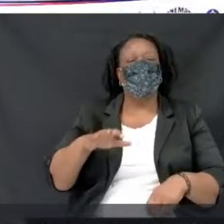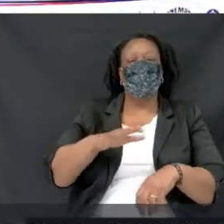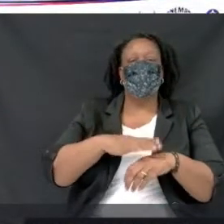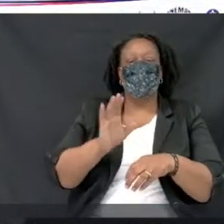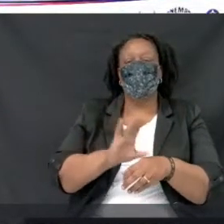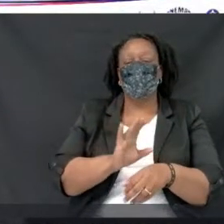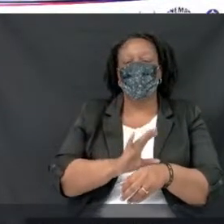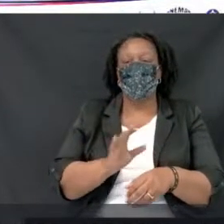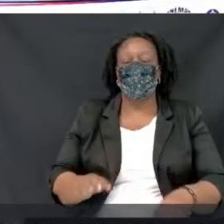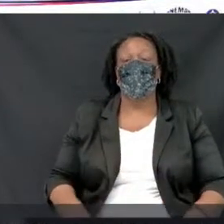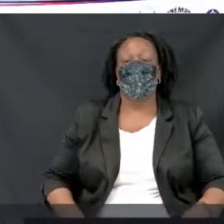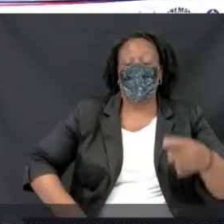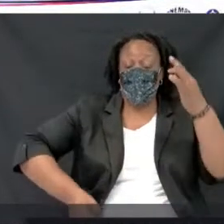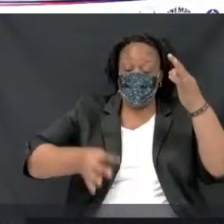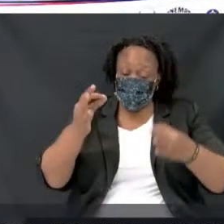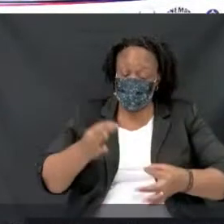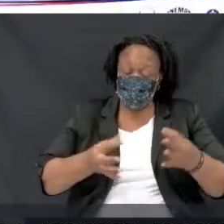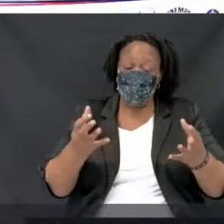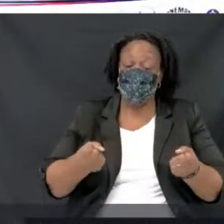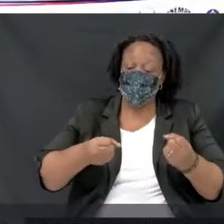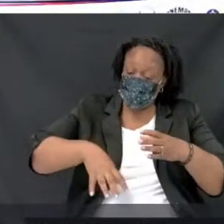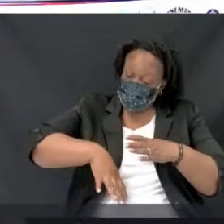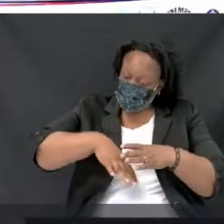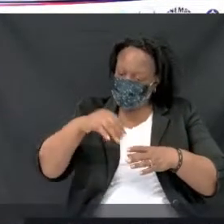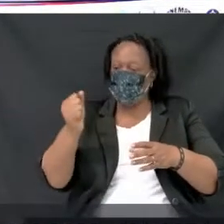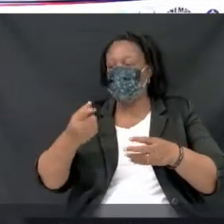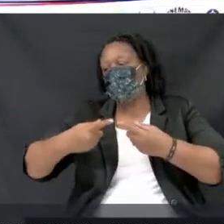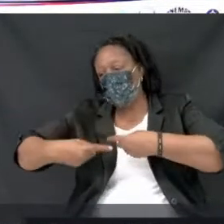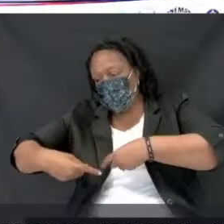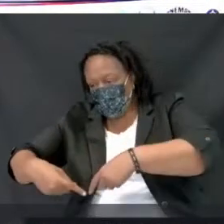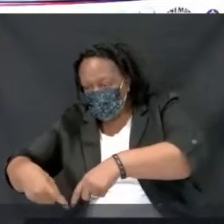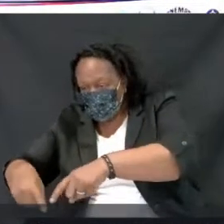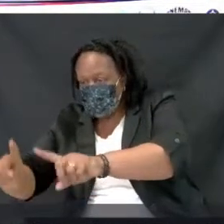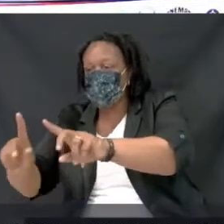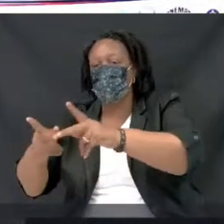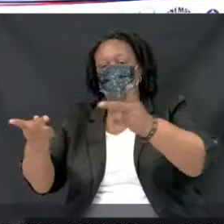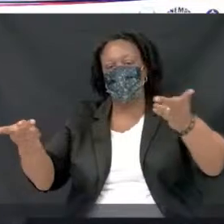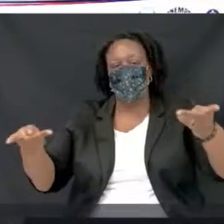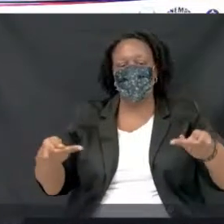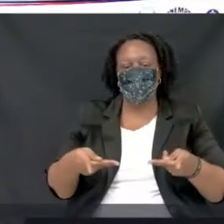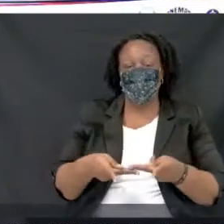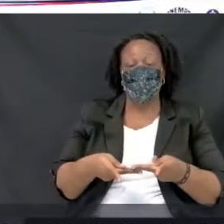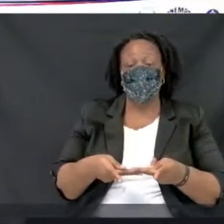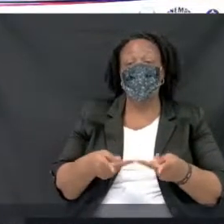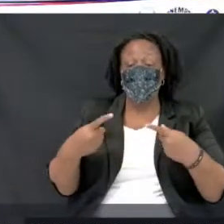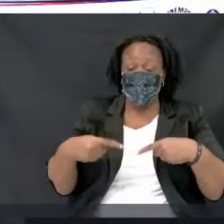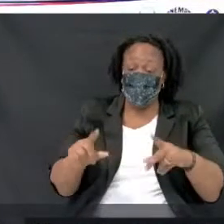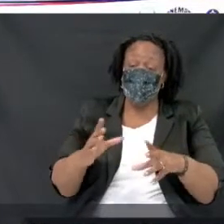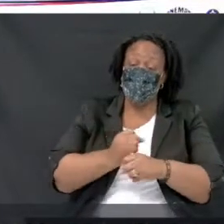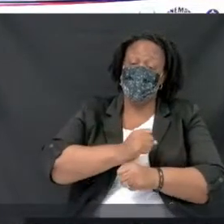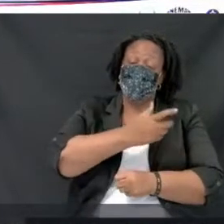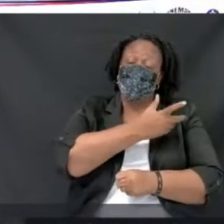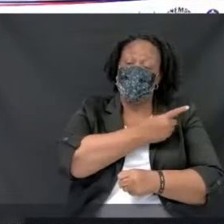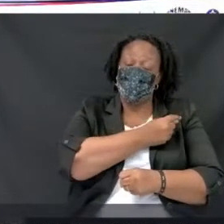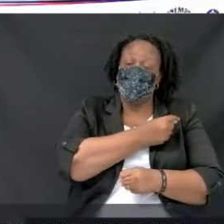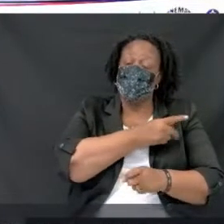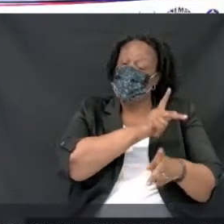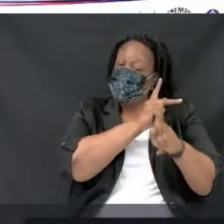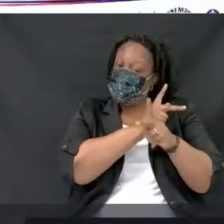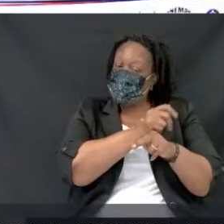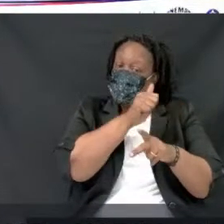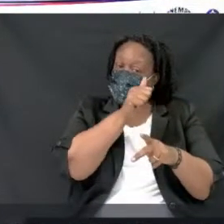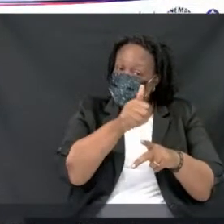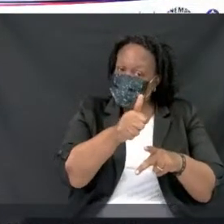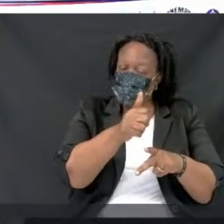participate in person, then you need to do the responsible thing to protect yourself and to protect those around you by coming forward